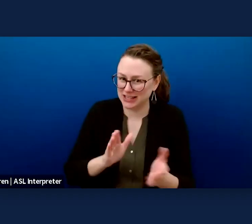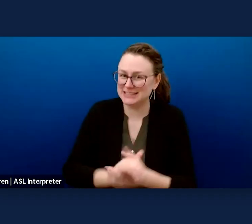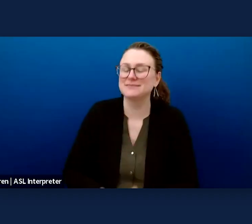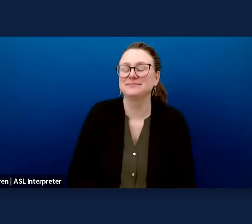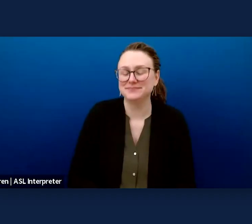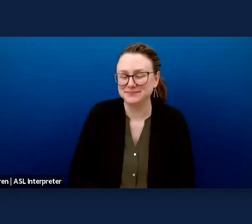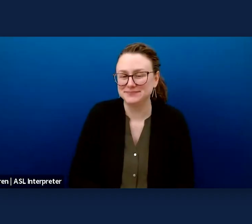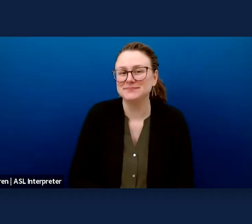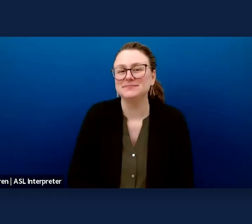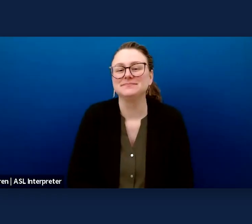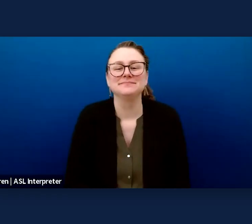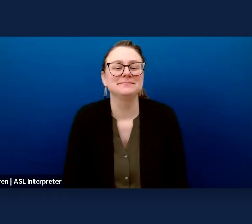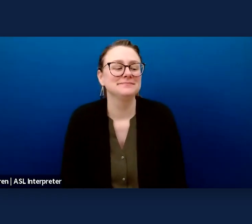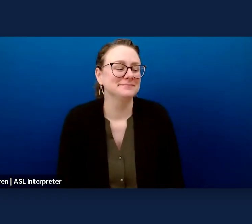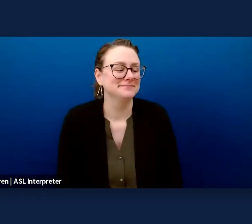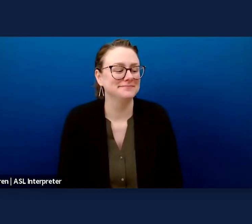present.